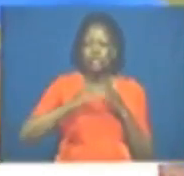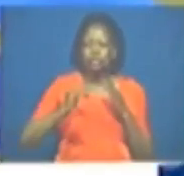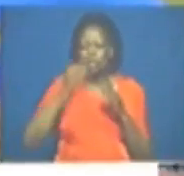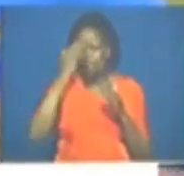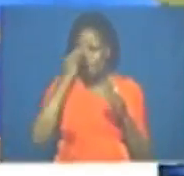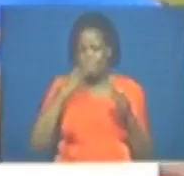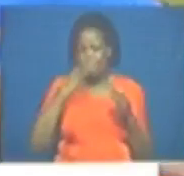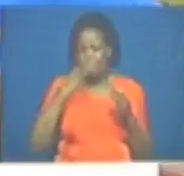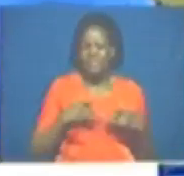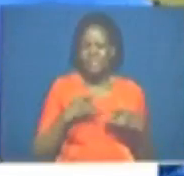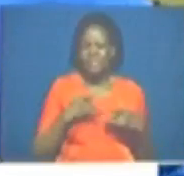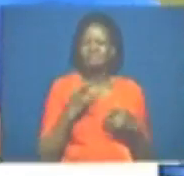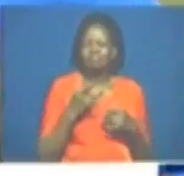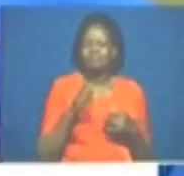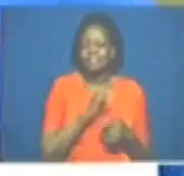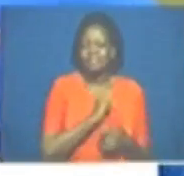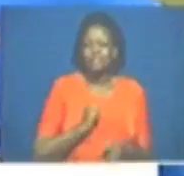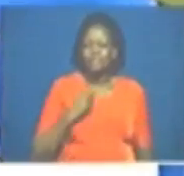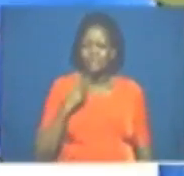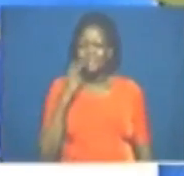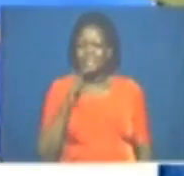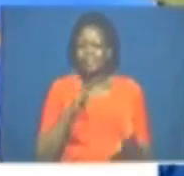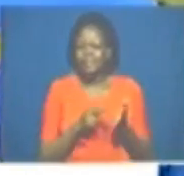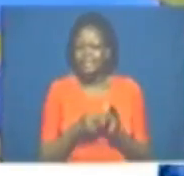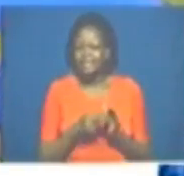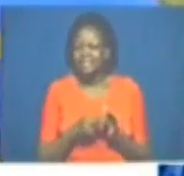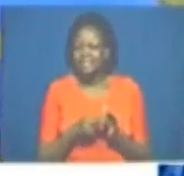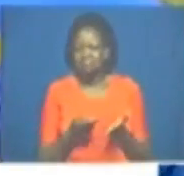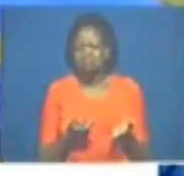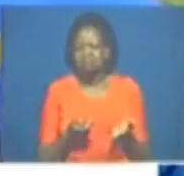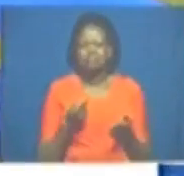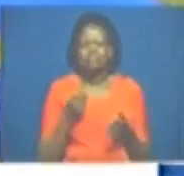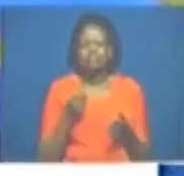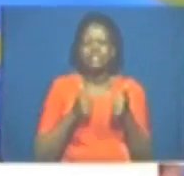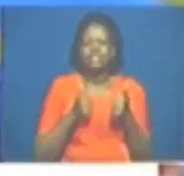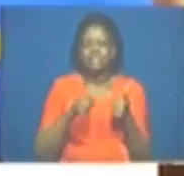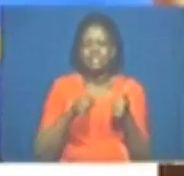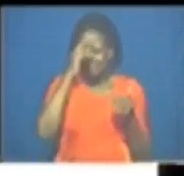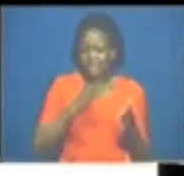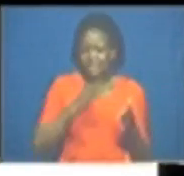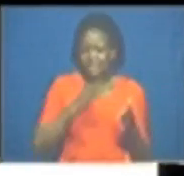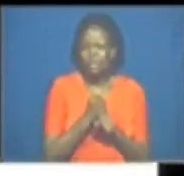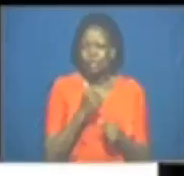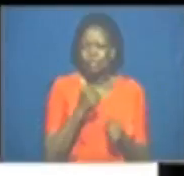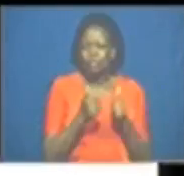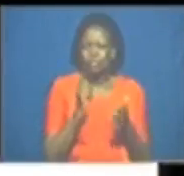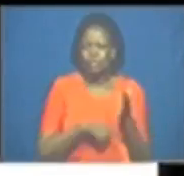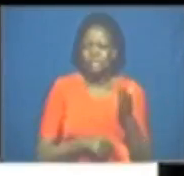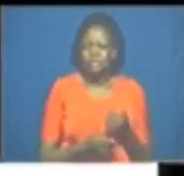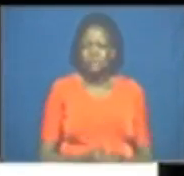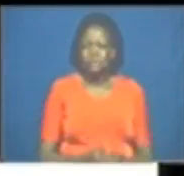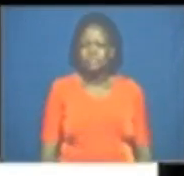the Senate. We want to go and see the projects that the governors are undertaking on the ground, because we...